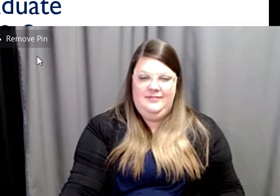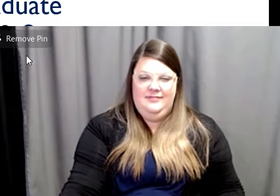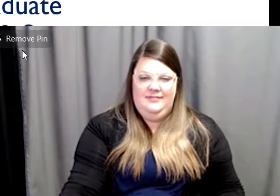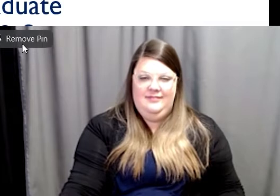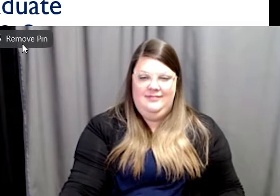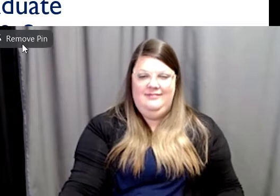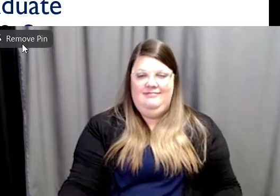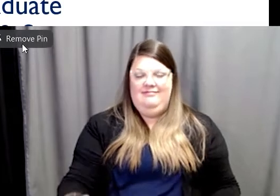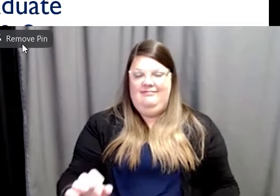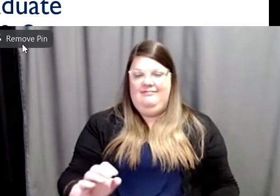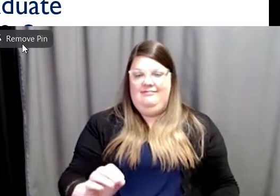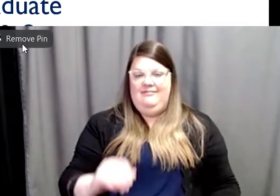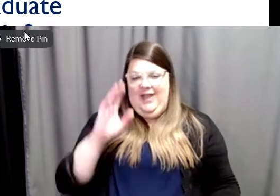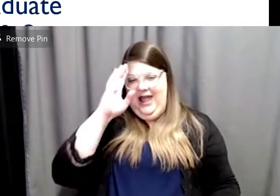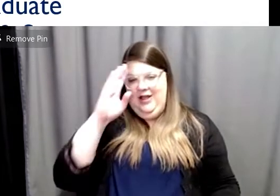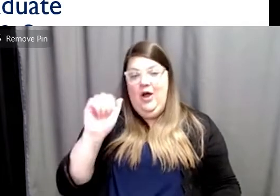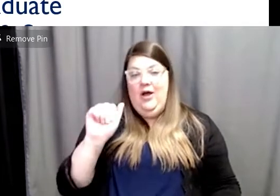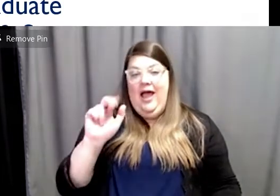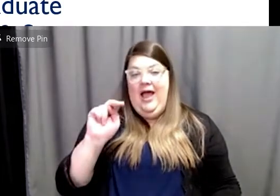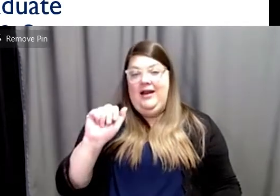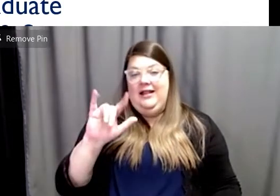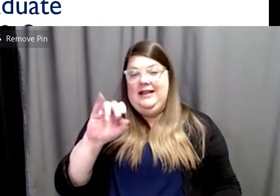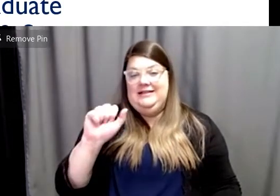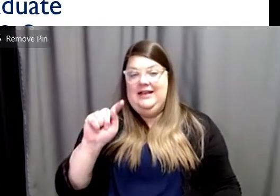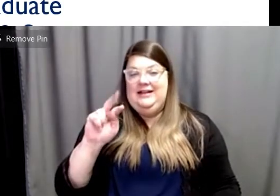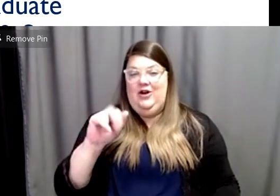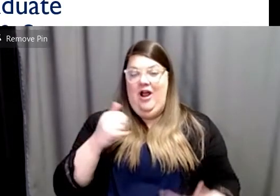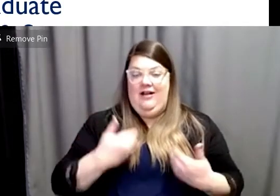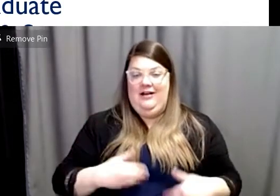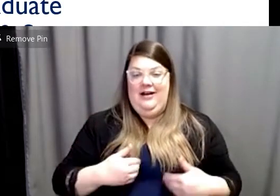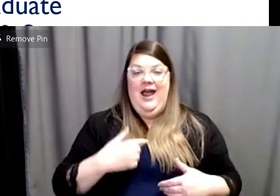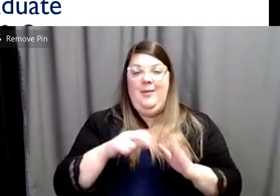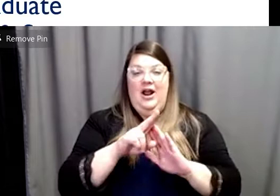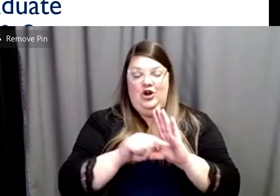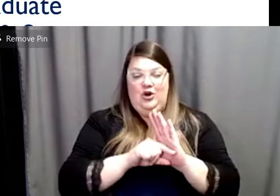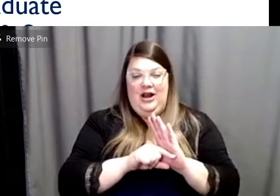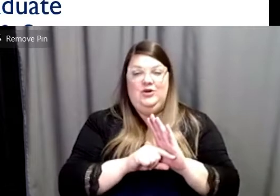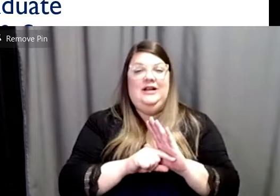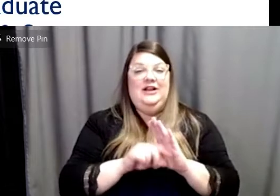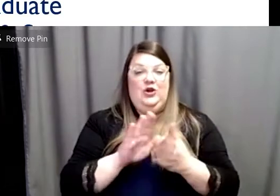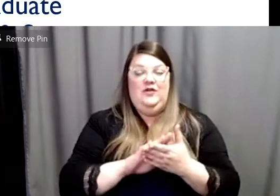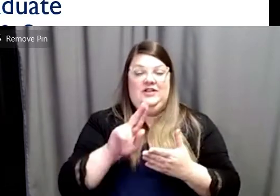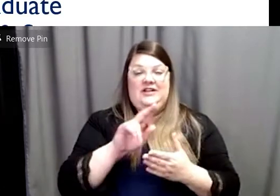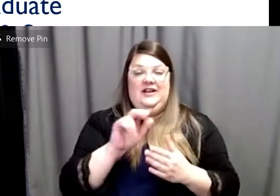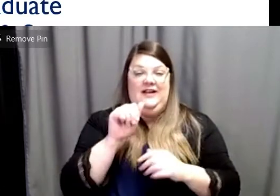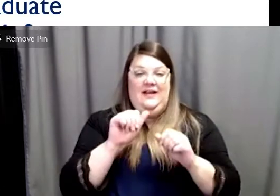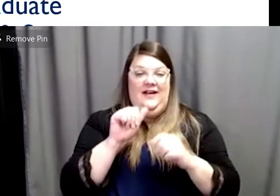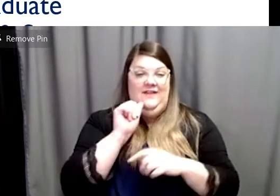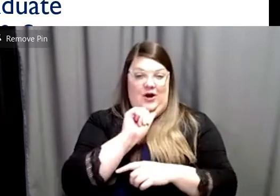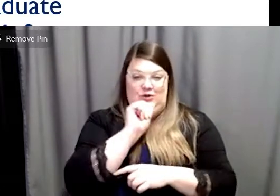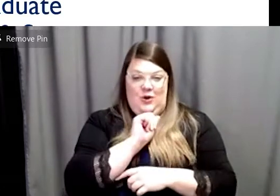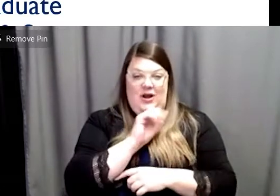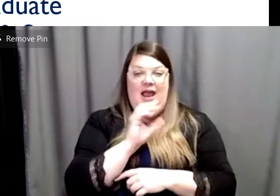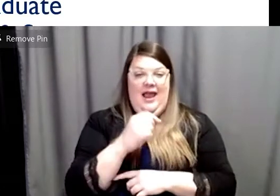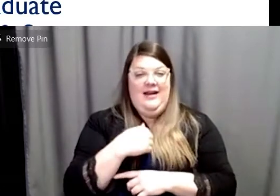So hi, I'm Analisa Teran. I'm currently an undergraduate at the University of Arizona, and